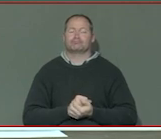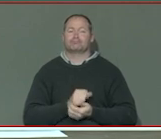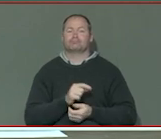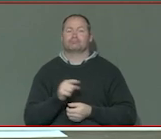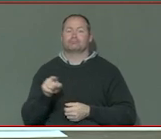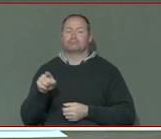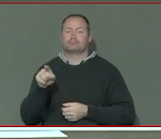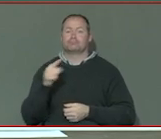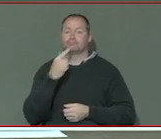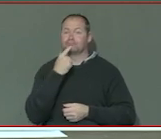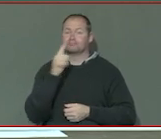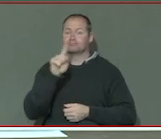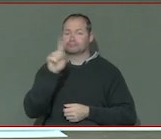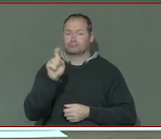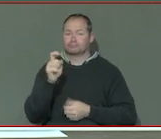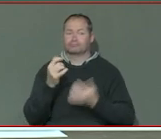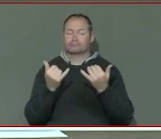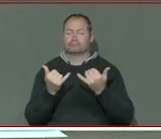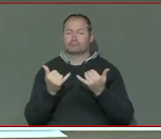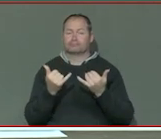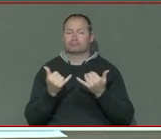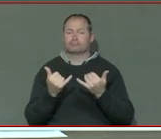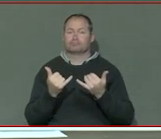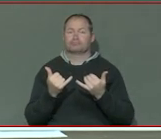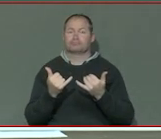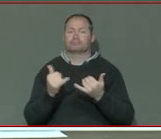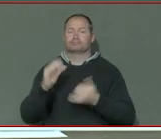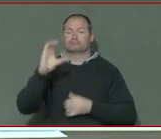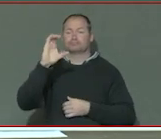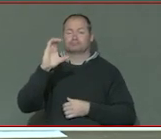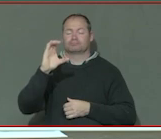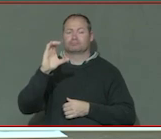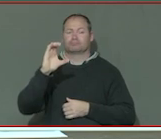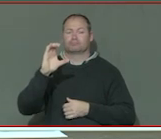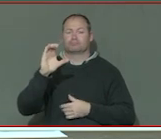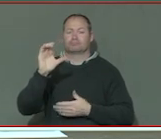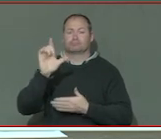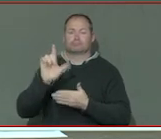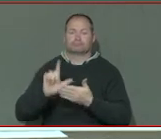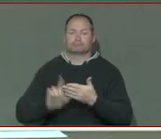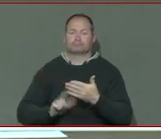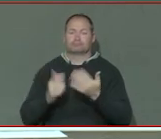Valley Limited, in the creditors ledger, they say we owed them